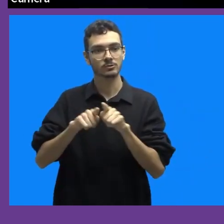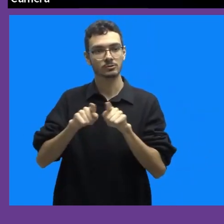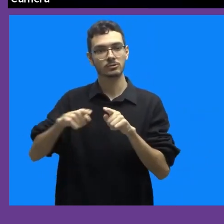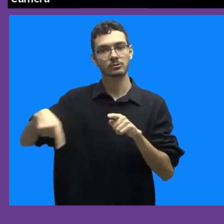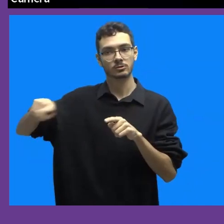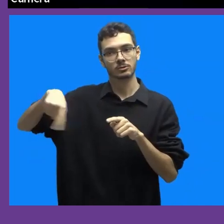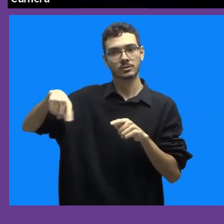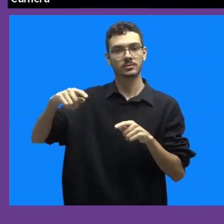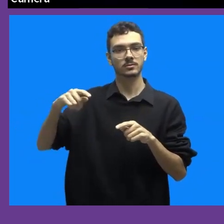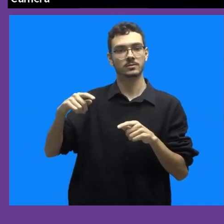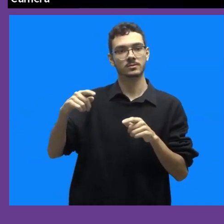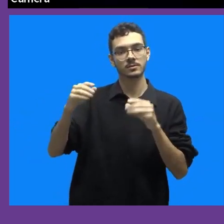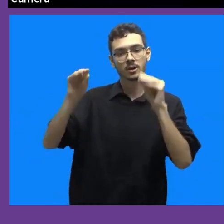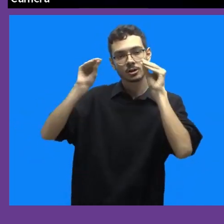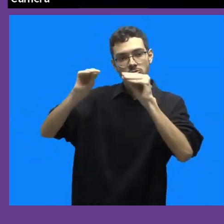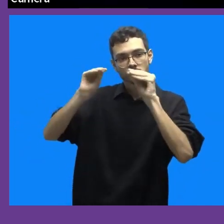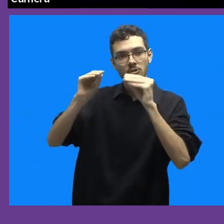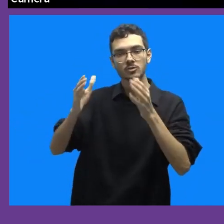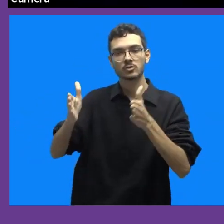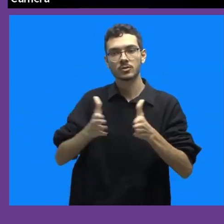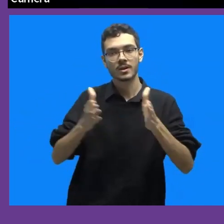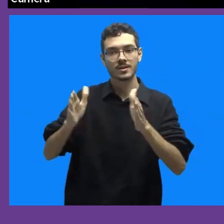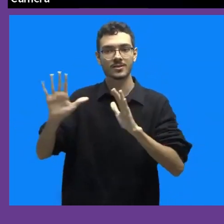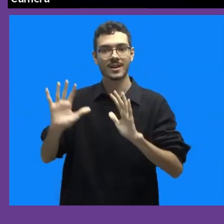Our second panelist, Elena Peterbauer,